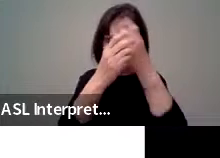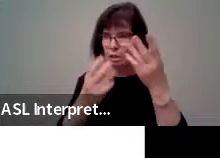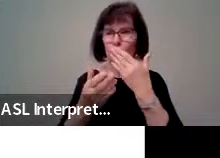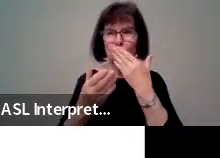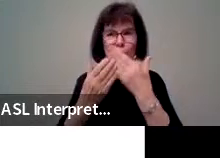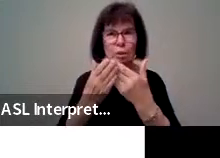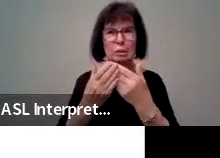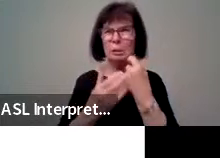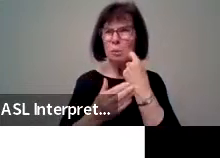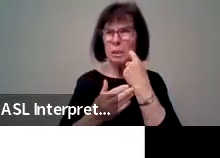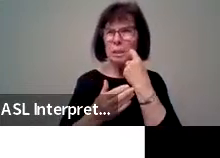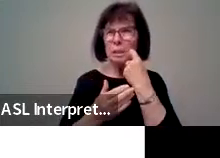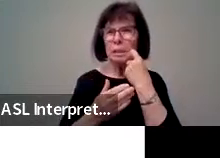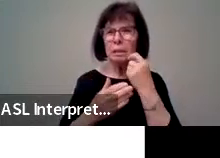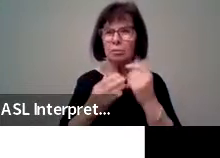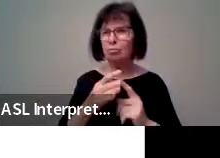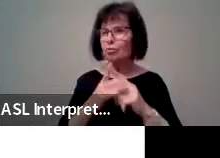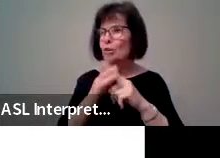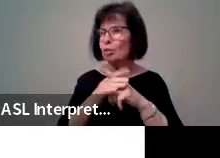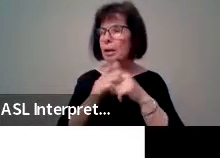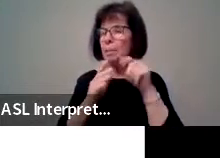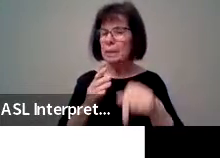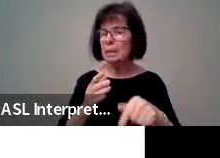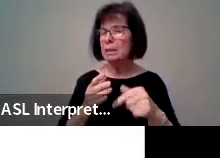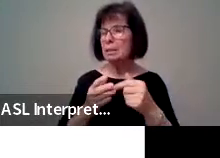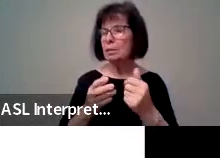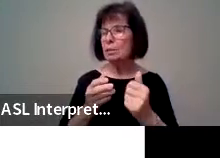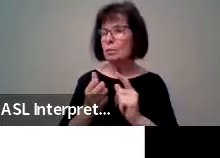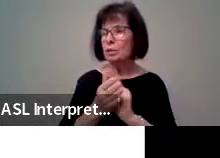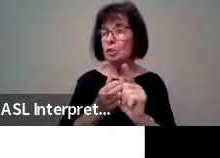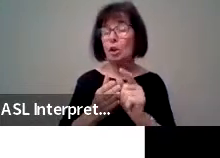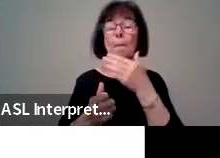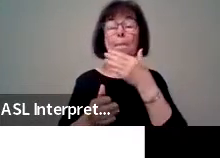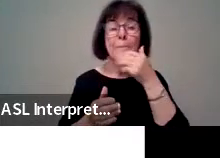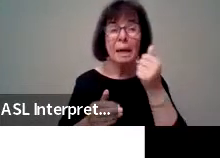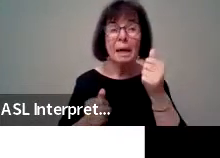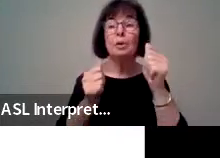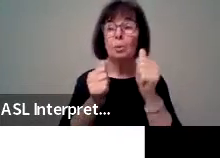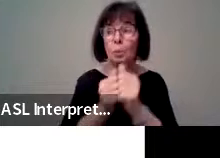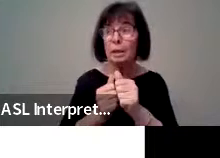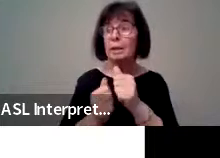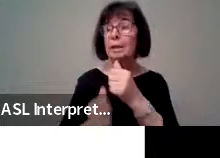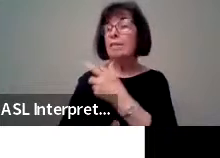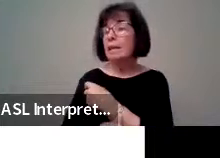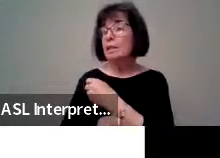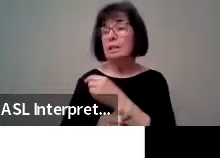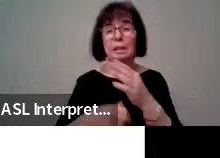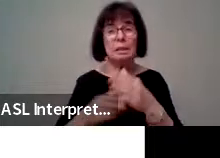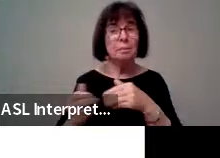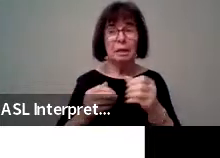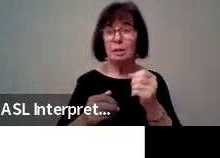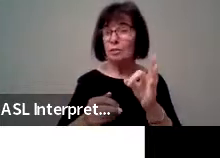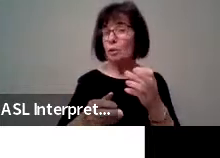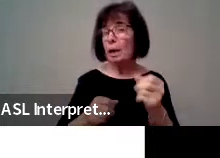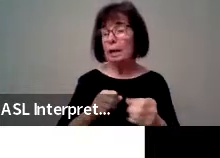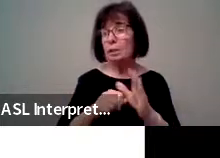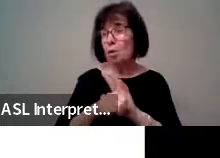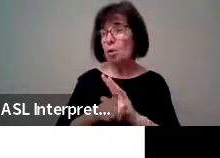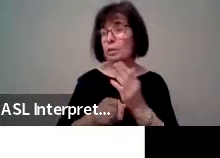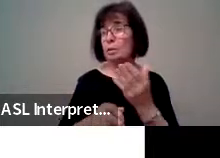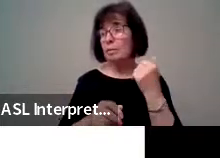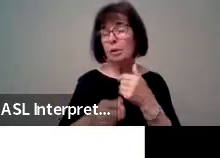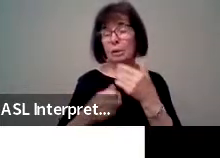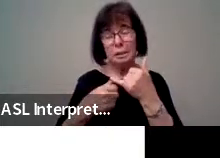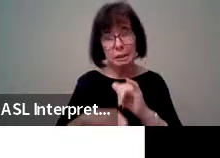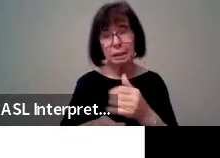just came out this week. You're better off with the vaccination. So even if you had COVID before. So I wanted to cover